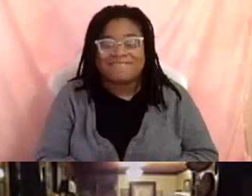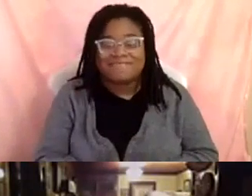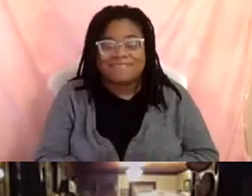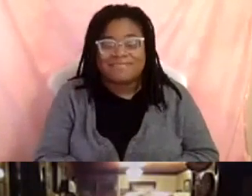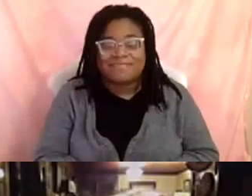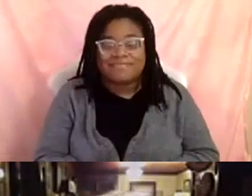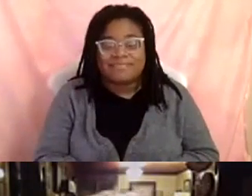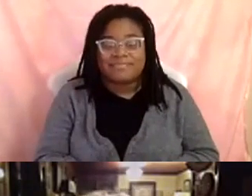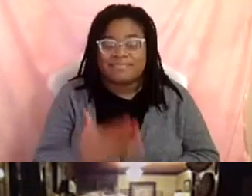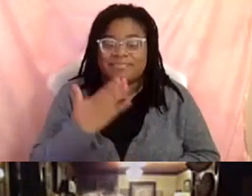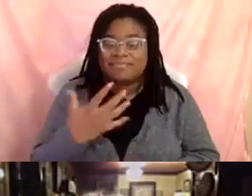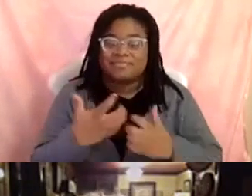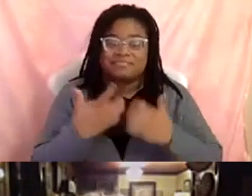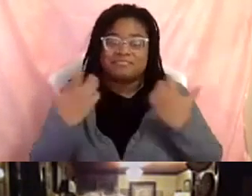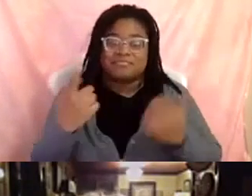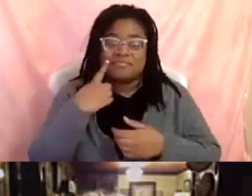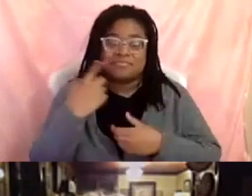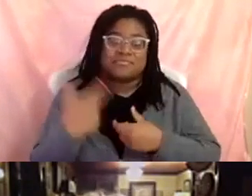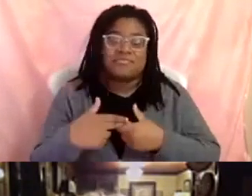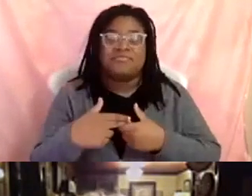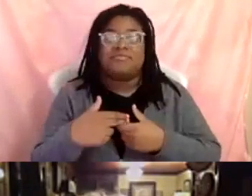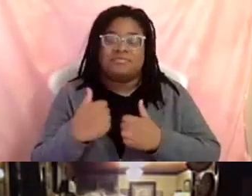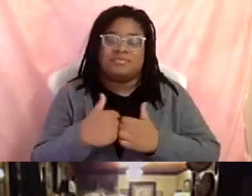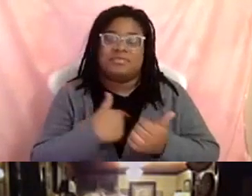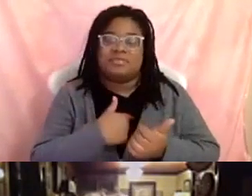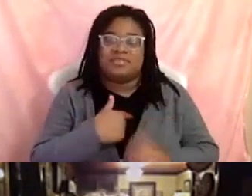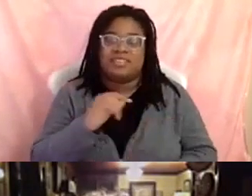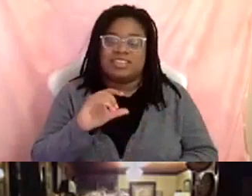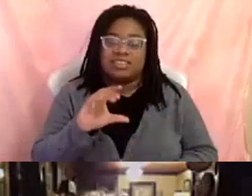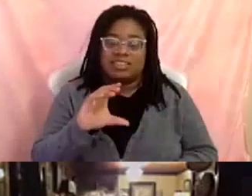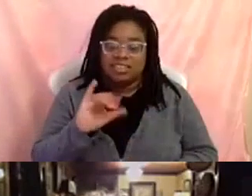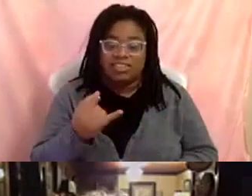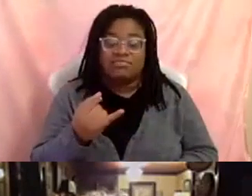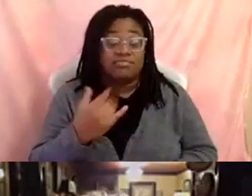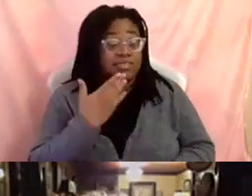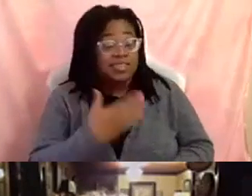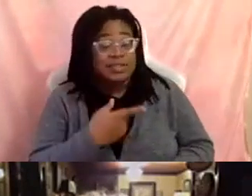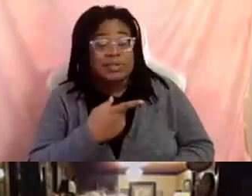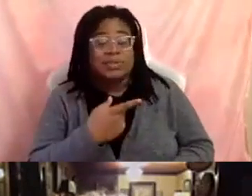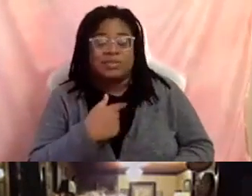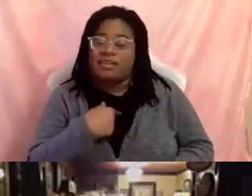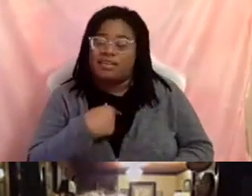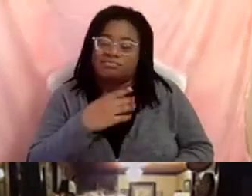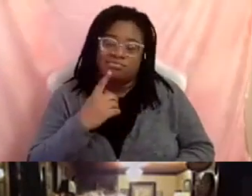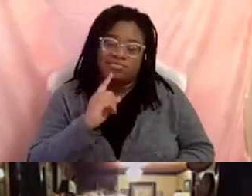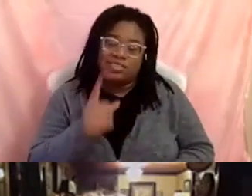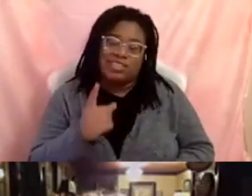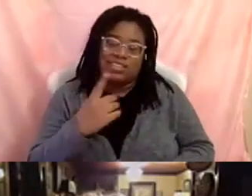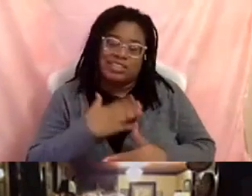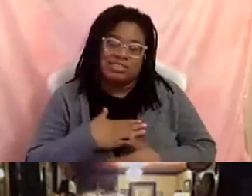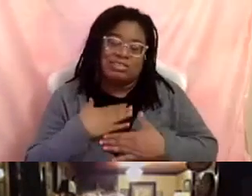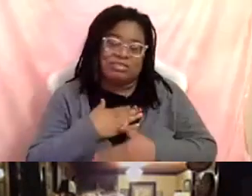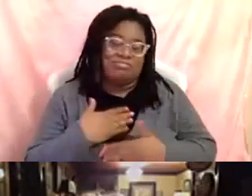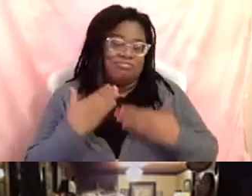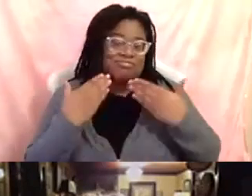Thank you so much for doing this with me, CJ. And thank you. I really enjoyed it. And Hannah